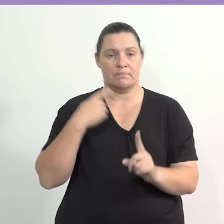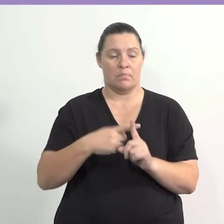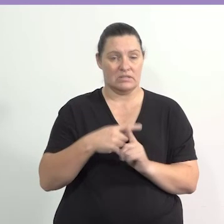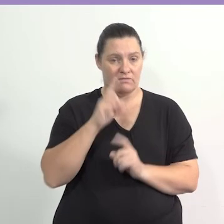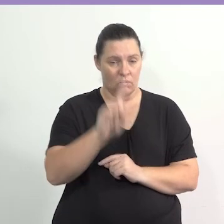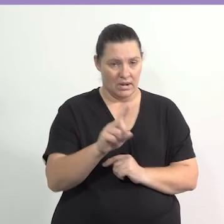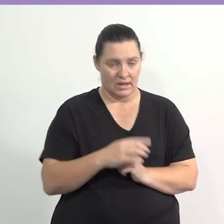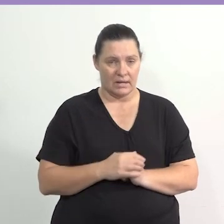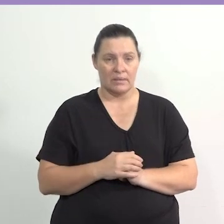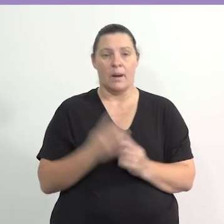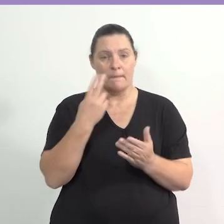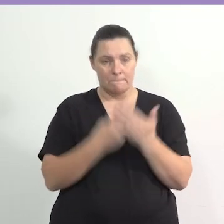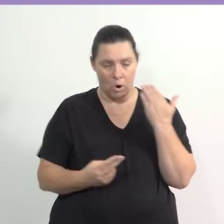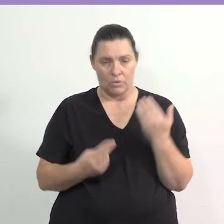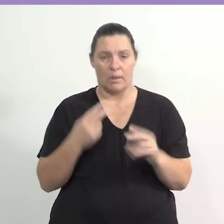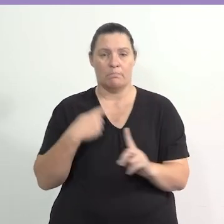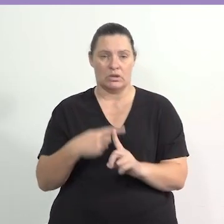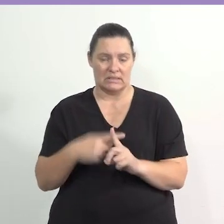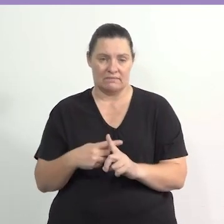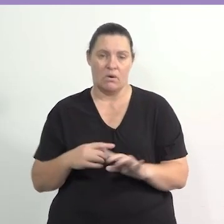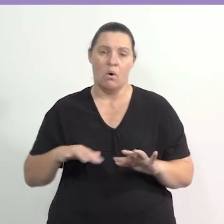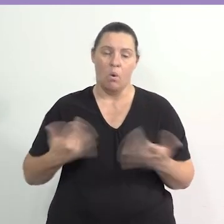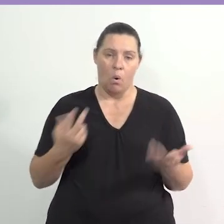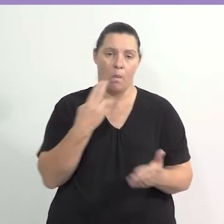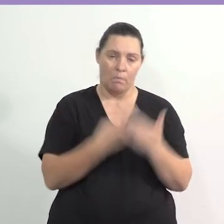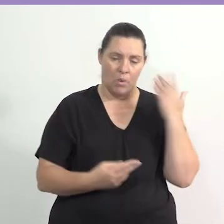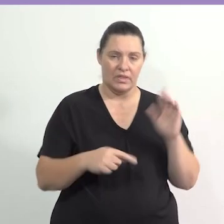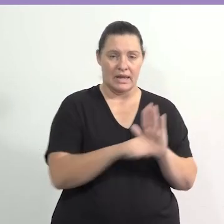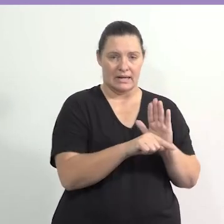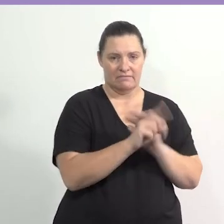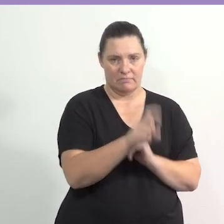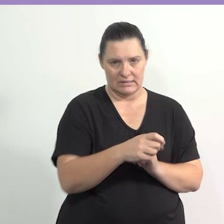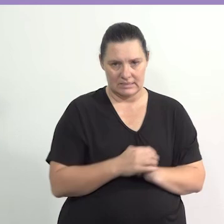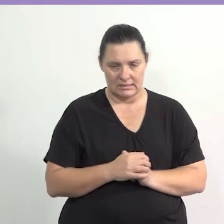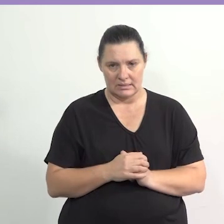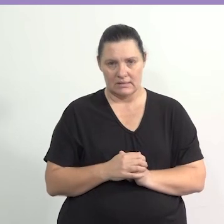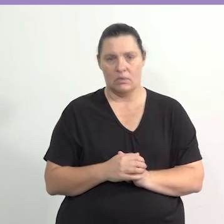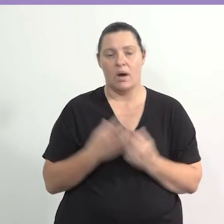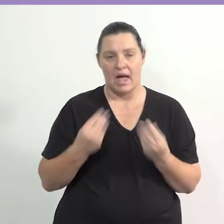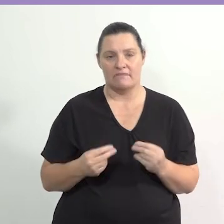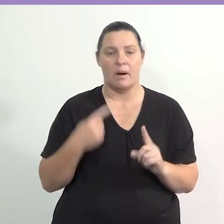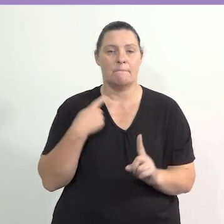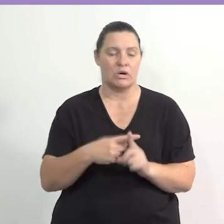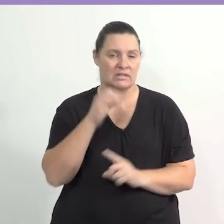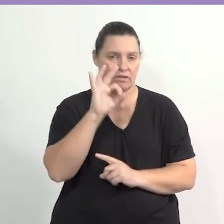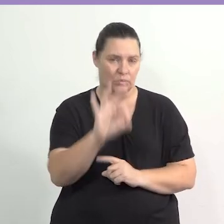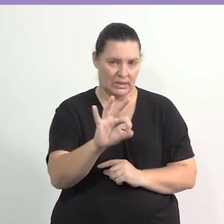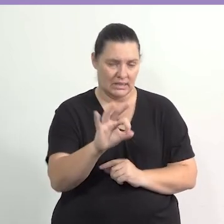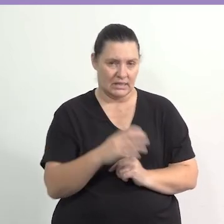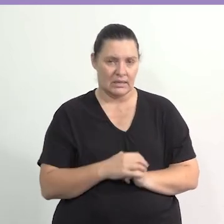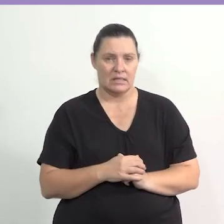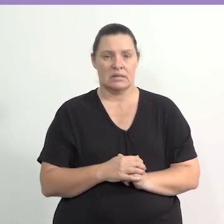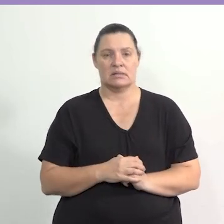get a positive 1, the numbers must both be positive or both be negative. So because here we have a positive